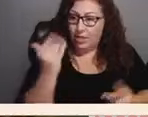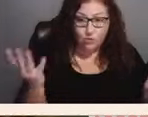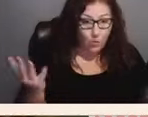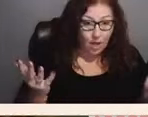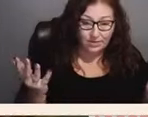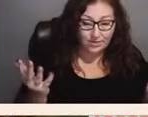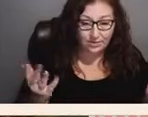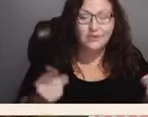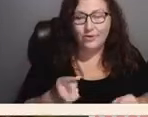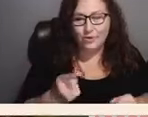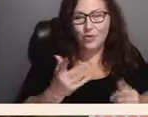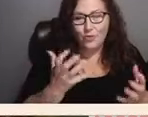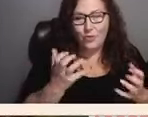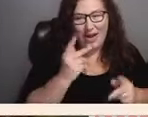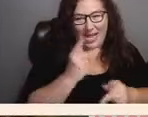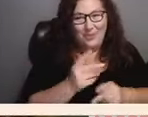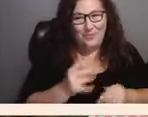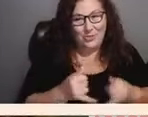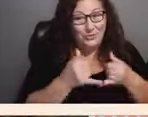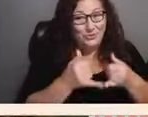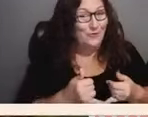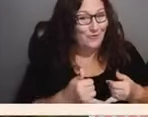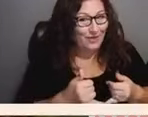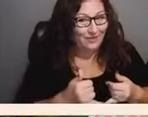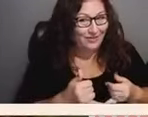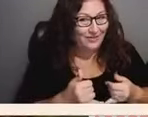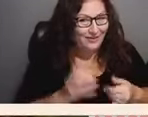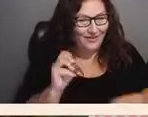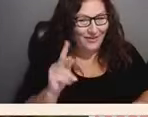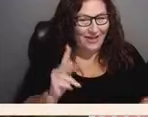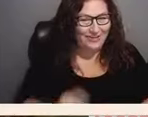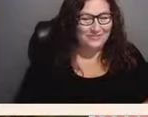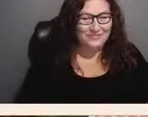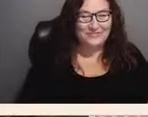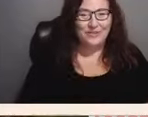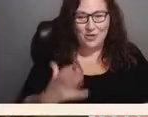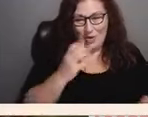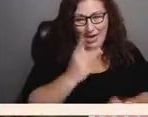keep the trophy. Okay? You want to keep the trophy.